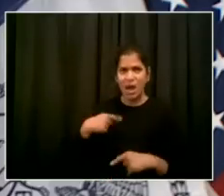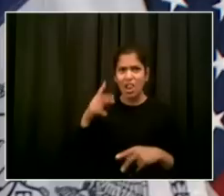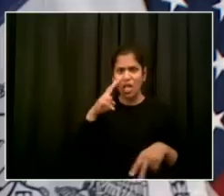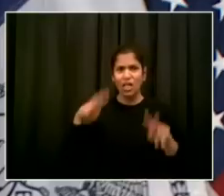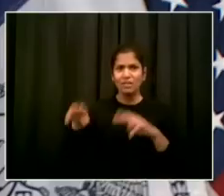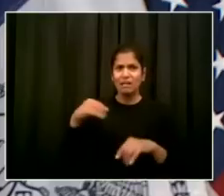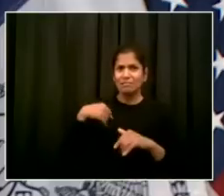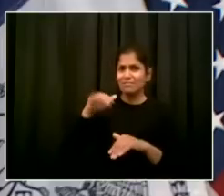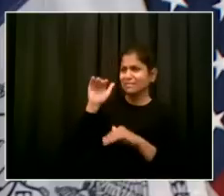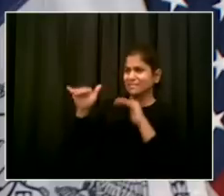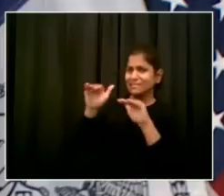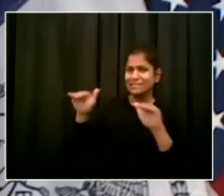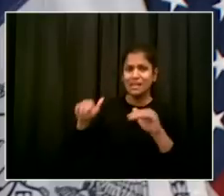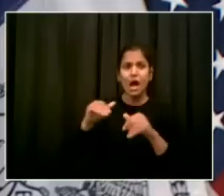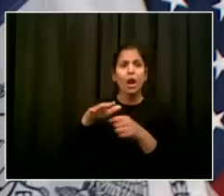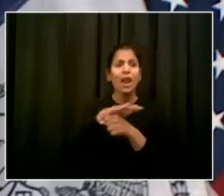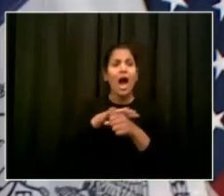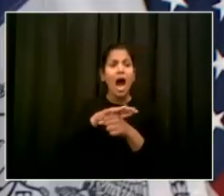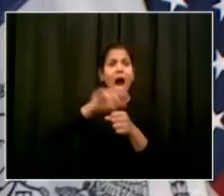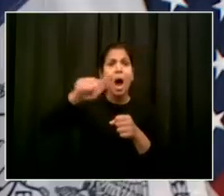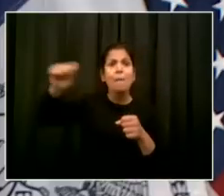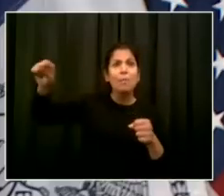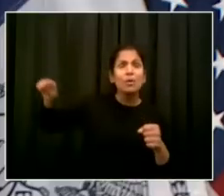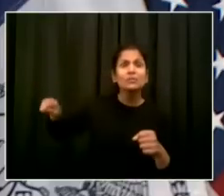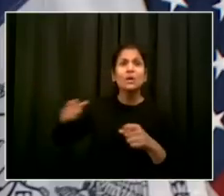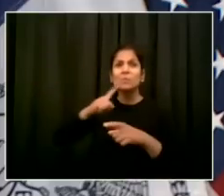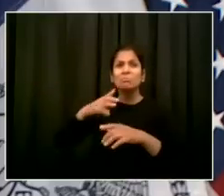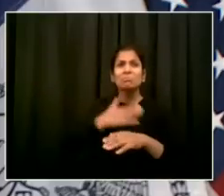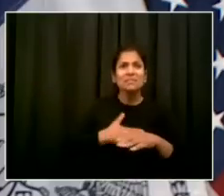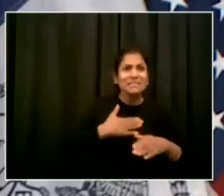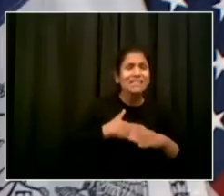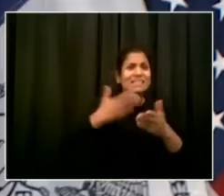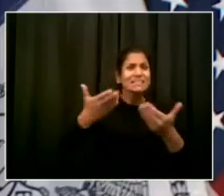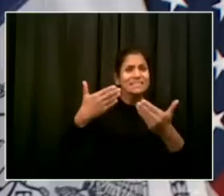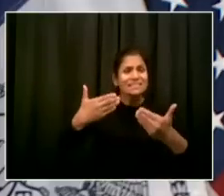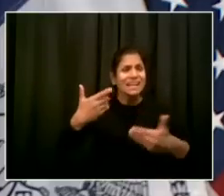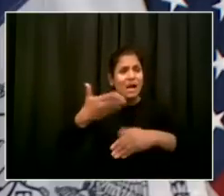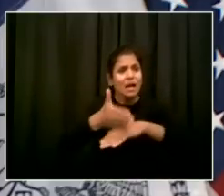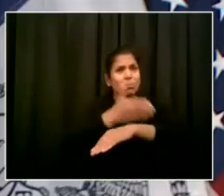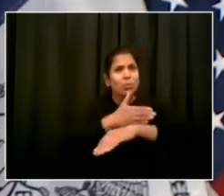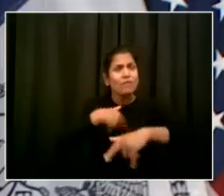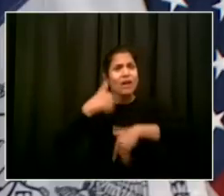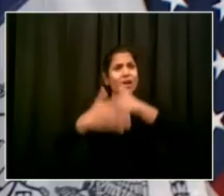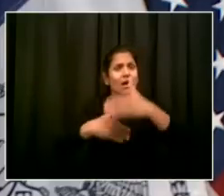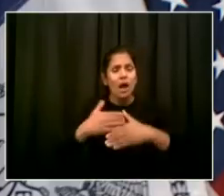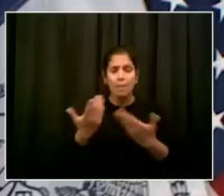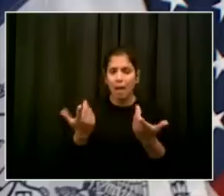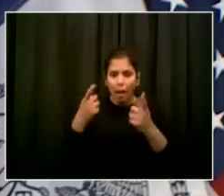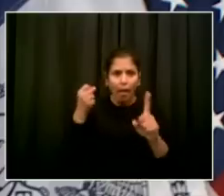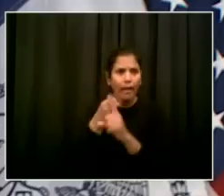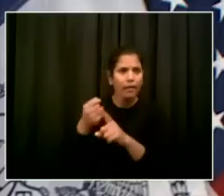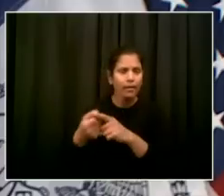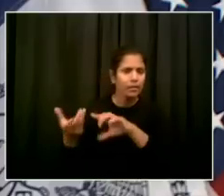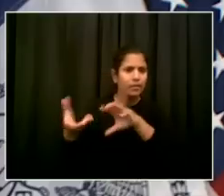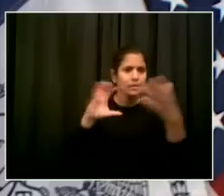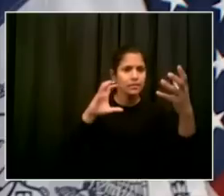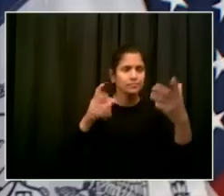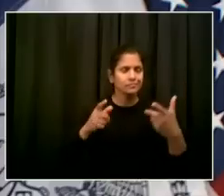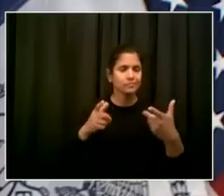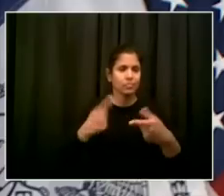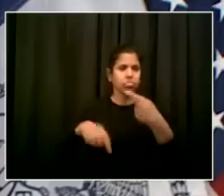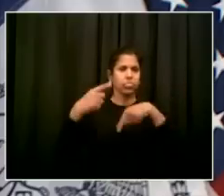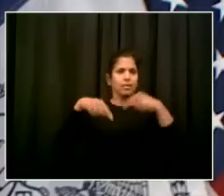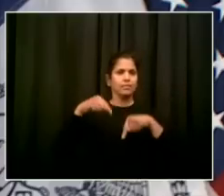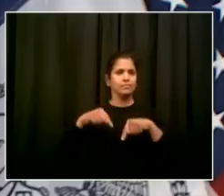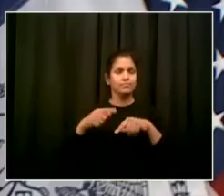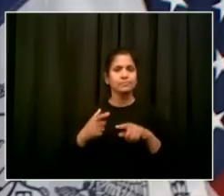success we've had as a city, in some communities we're going to have to turn back to where we were in the spring. No one wants to hear it, I understand, but we have to do it. The city and state